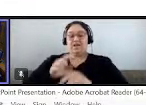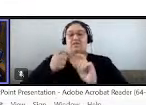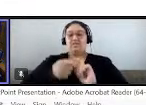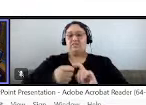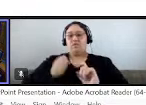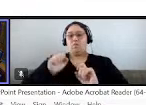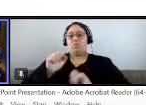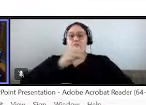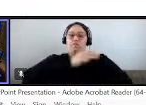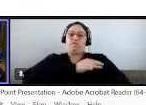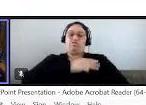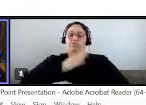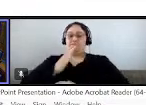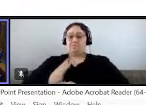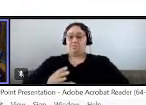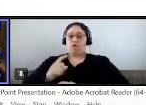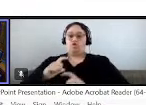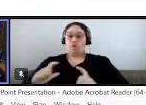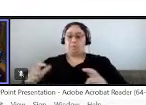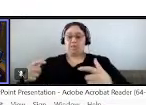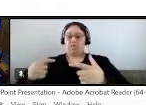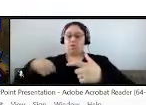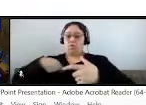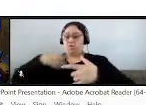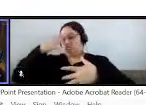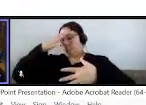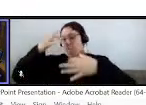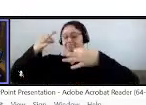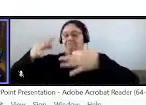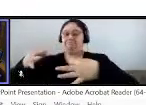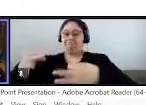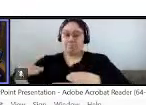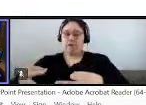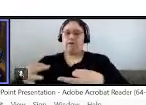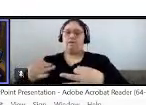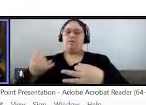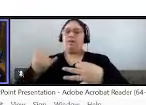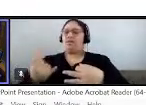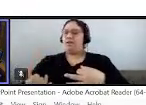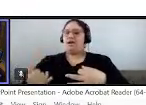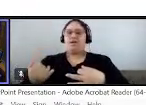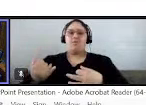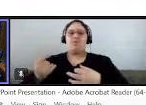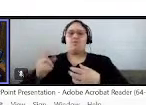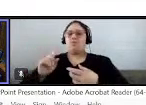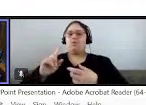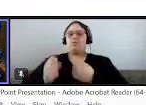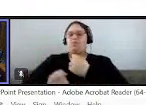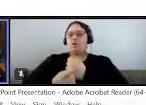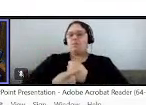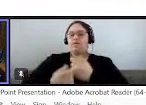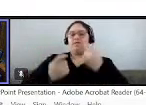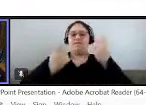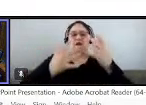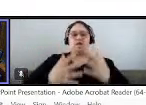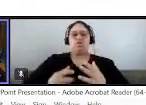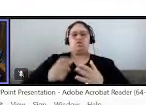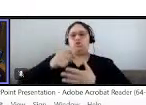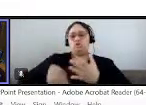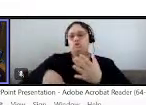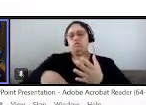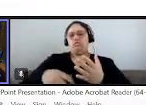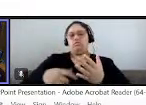the committee, as we take the decisions, and with what has been happening and the financial